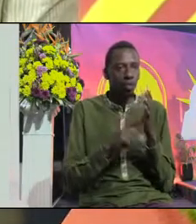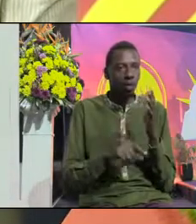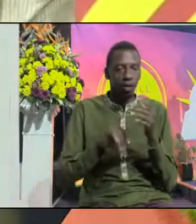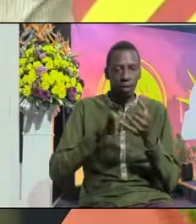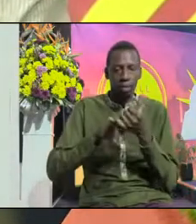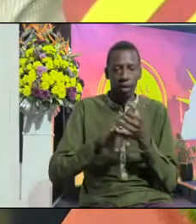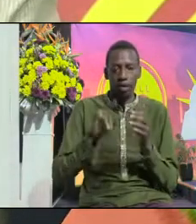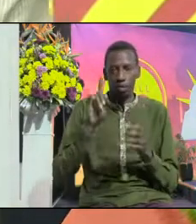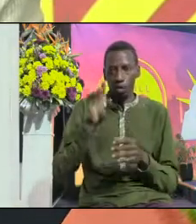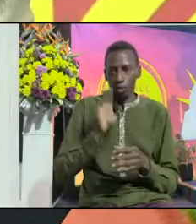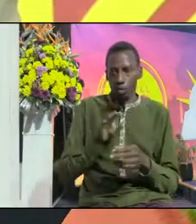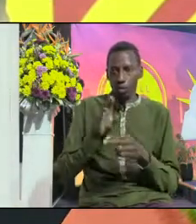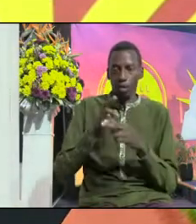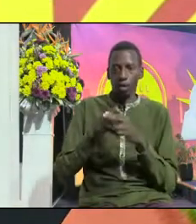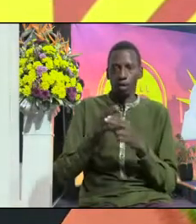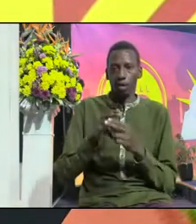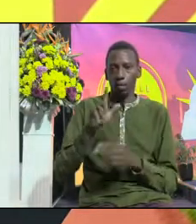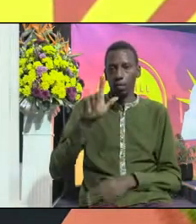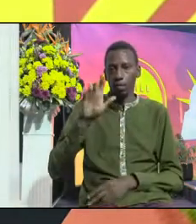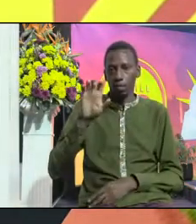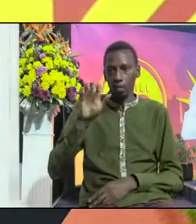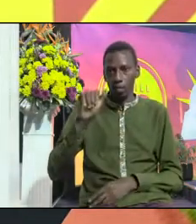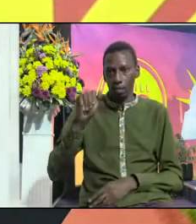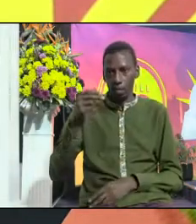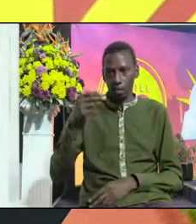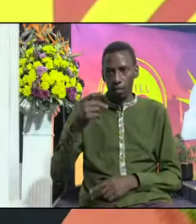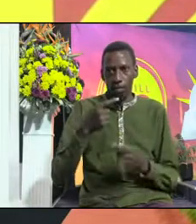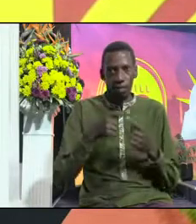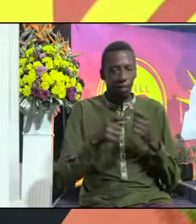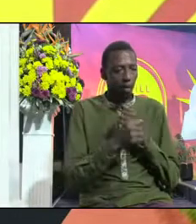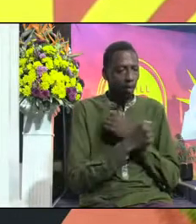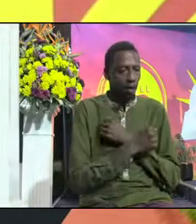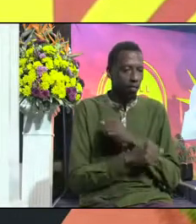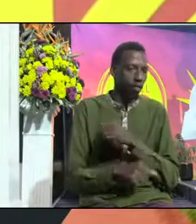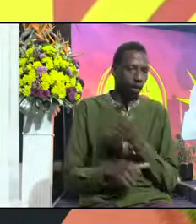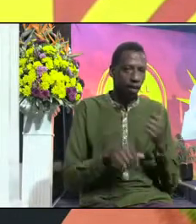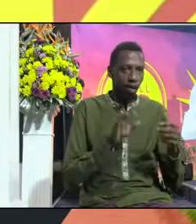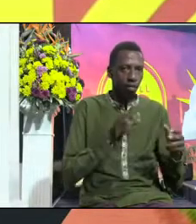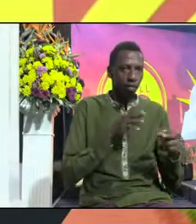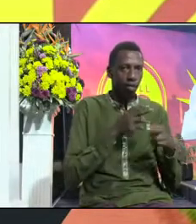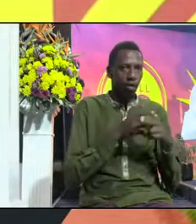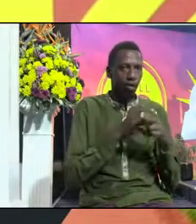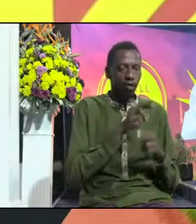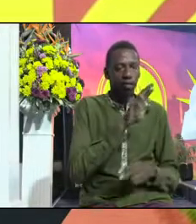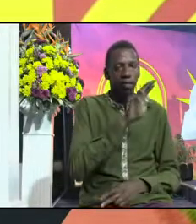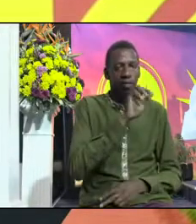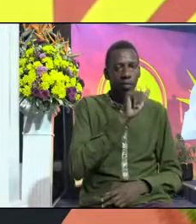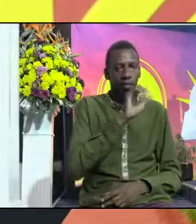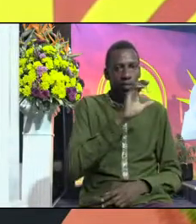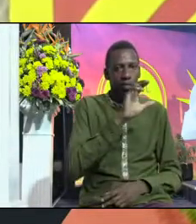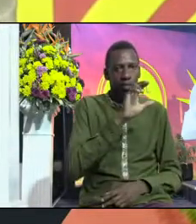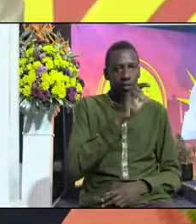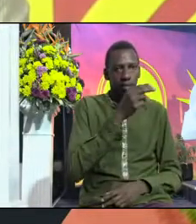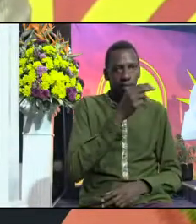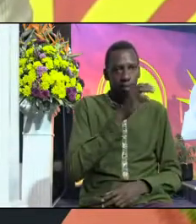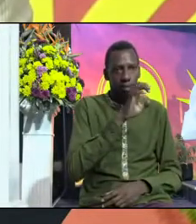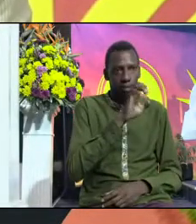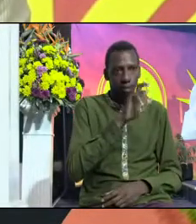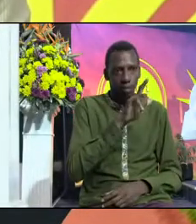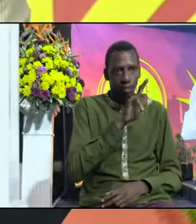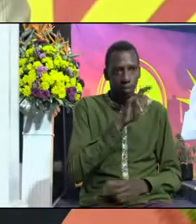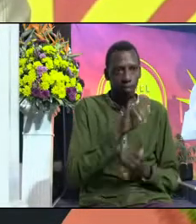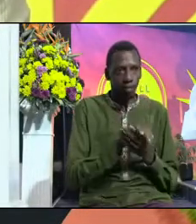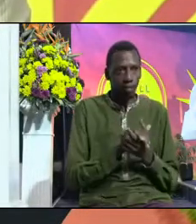Leah, and was in love with another woman, Rachel. One strike